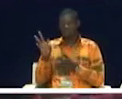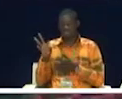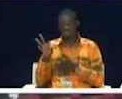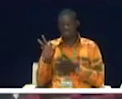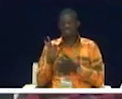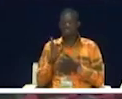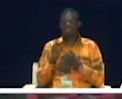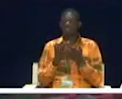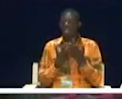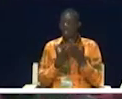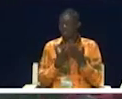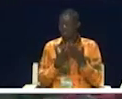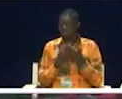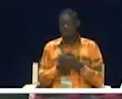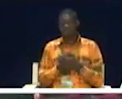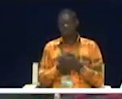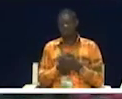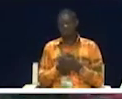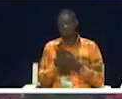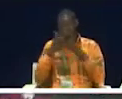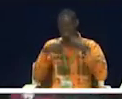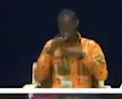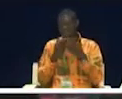Somebody shout, tarry.